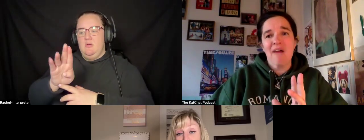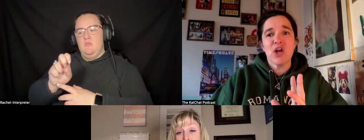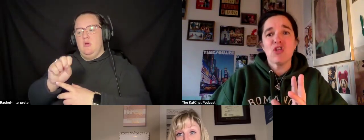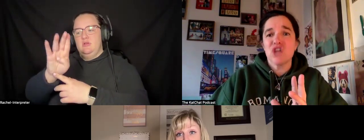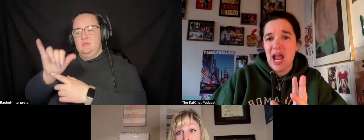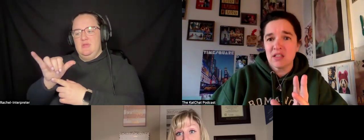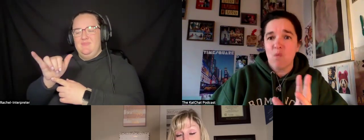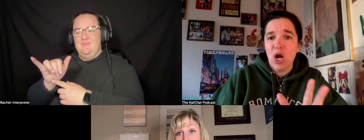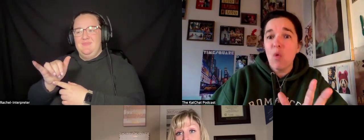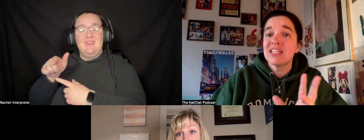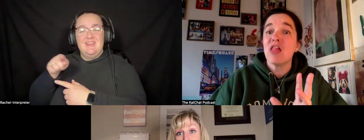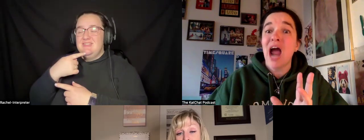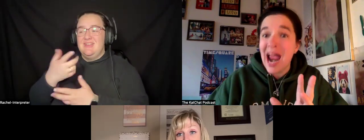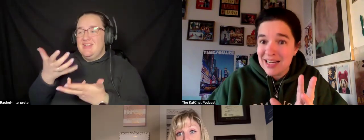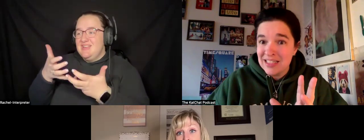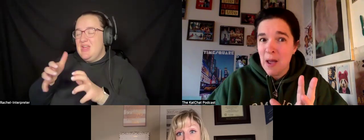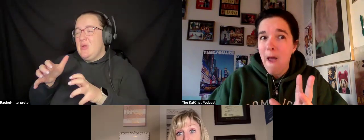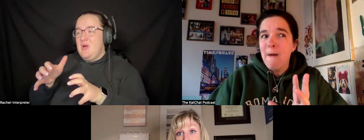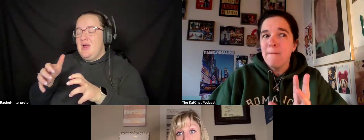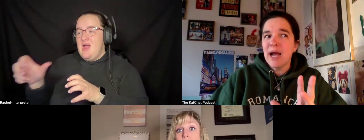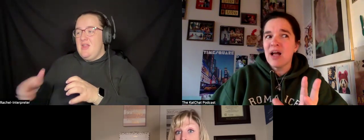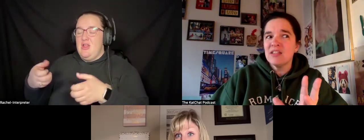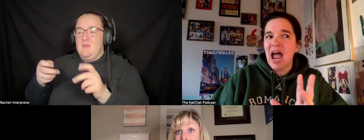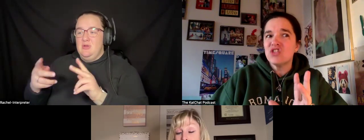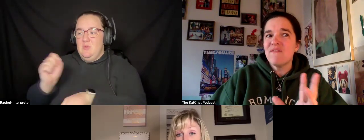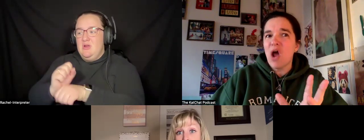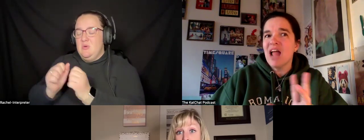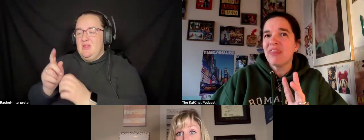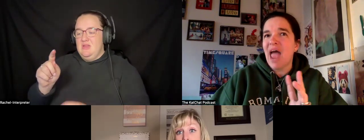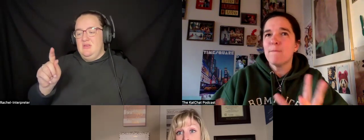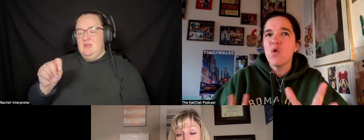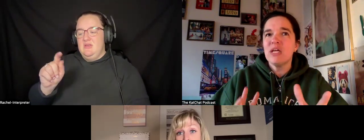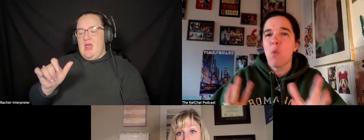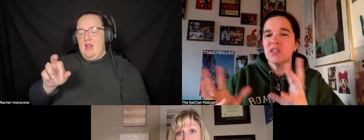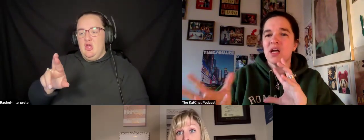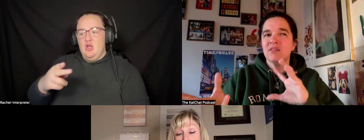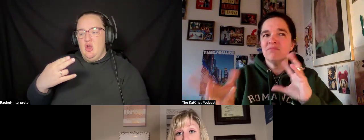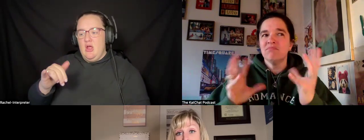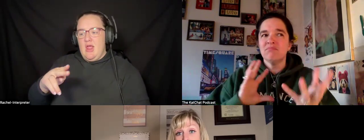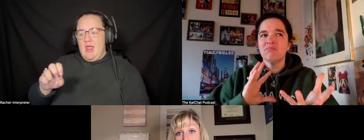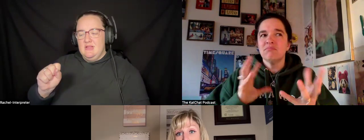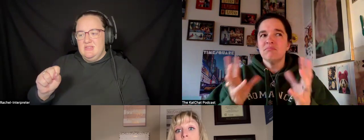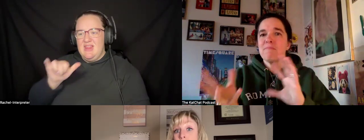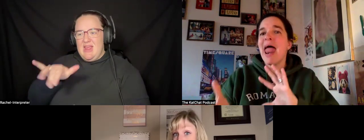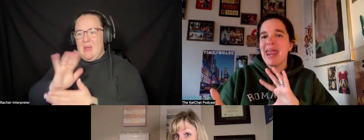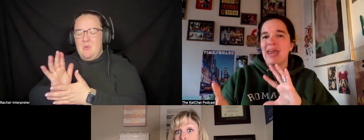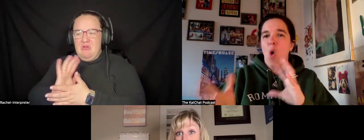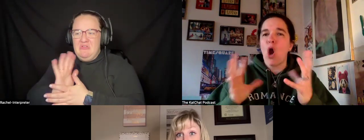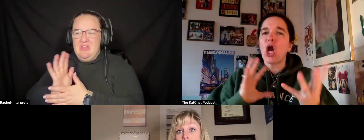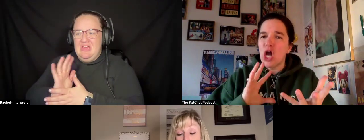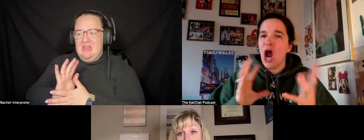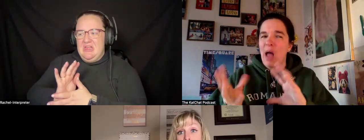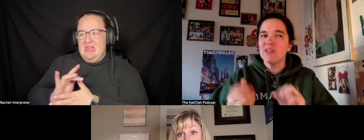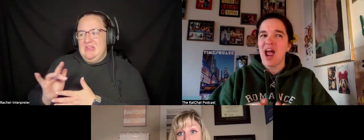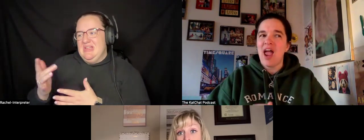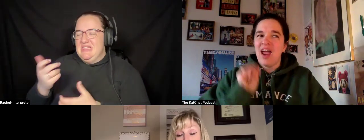want to have another chance of working with Tyler Hines because she felt that that movie wasn't made